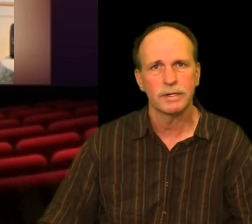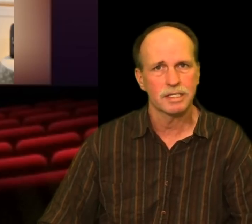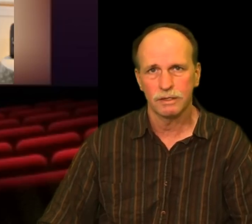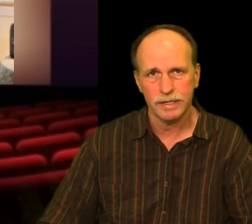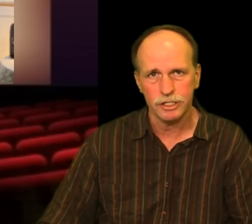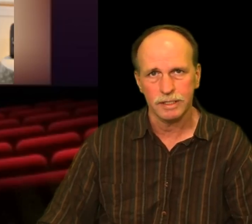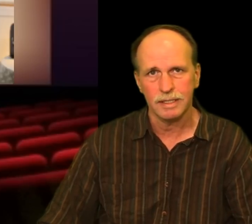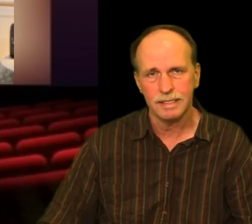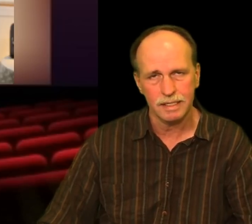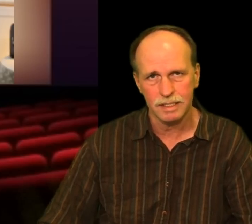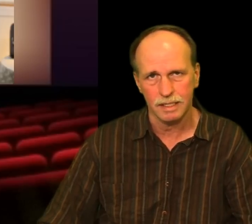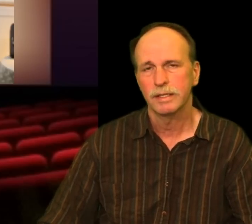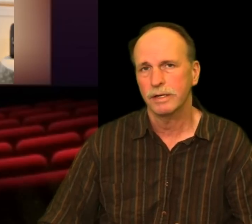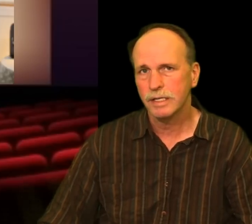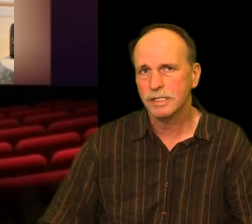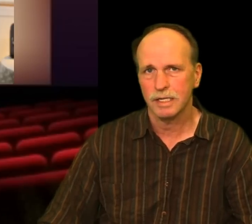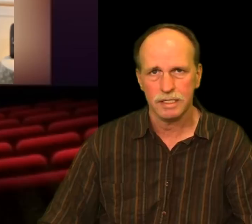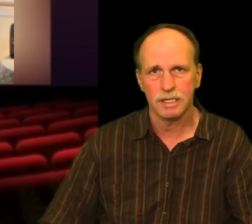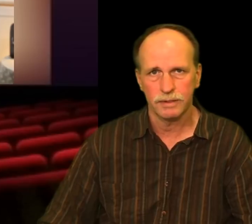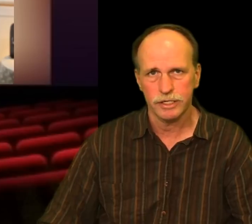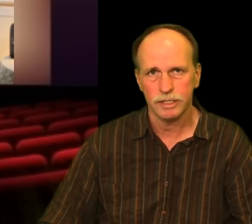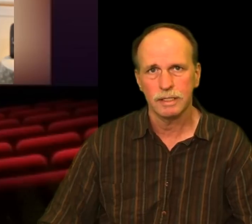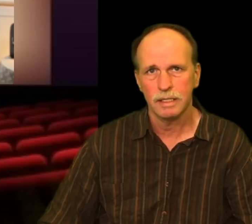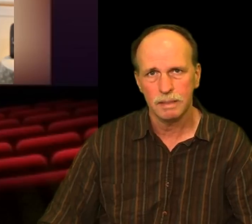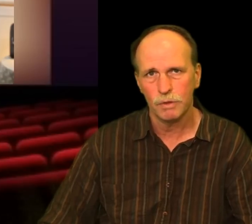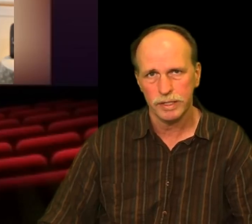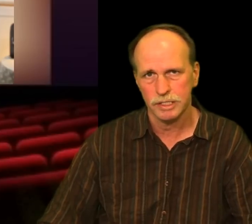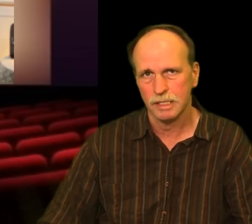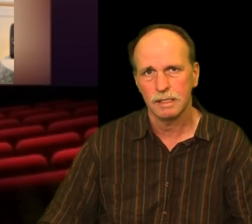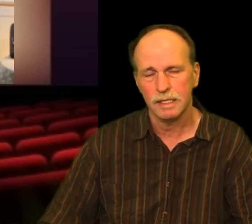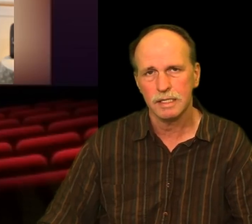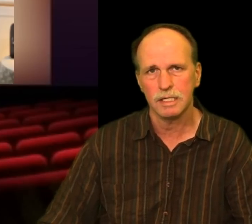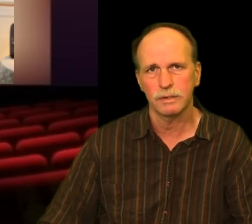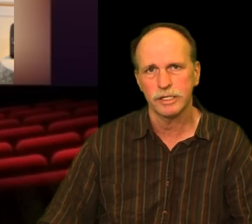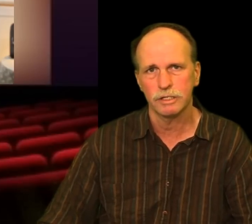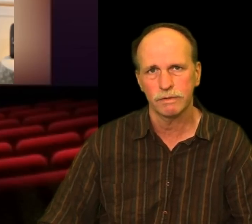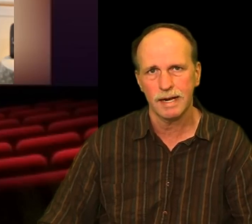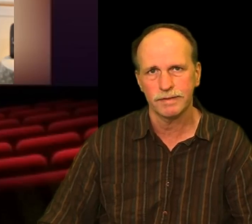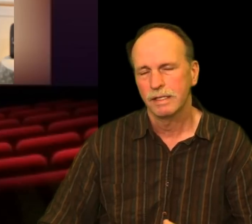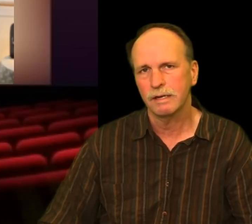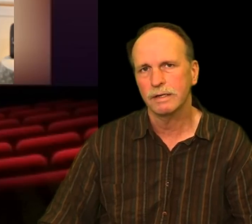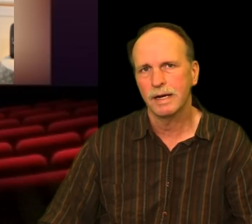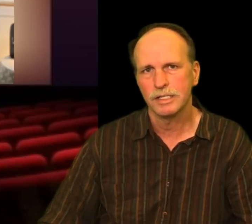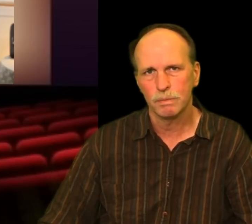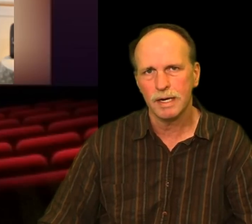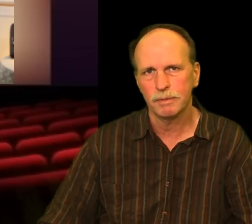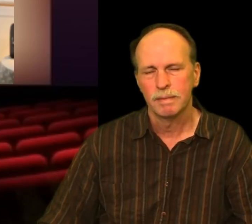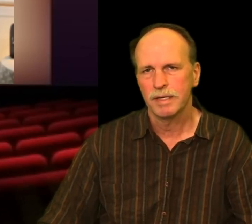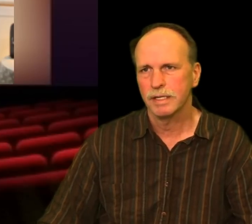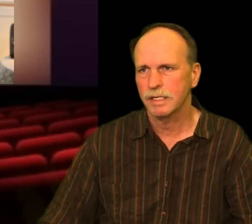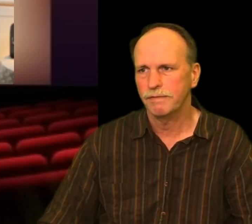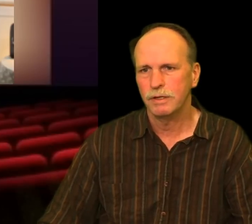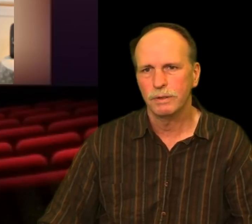is no acceleration in density. There is an acceleration in buoyancy, the acceleration of gravity. Therein lies the